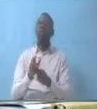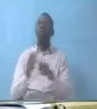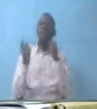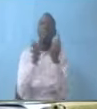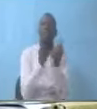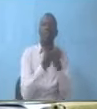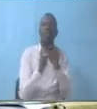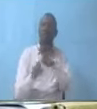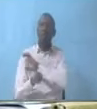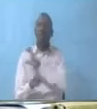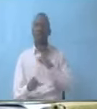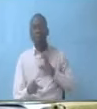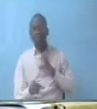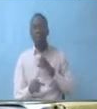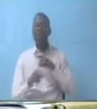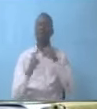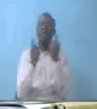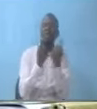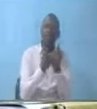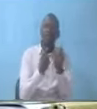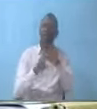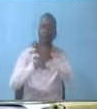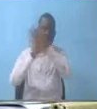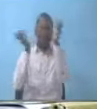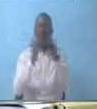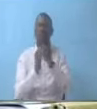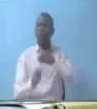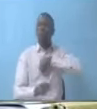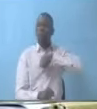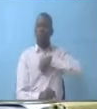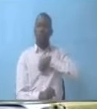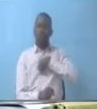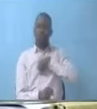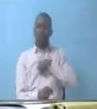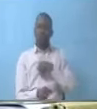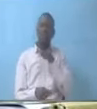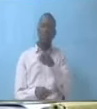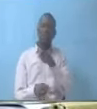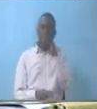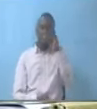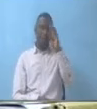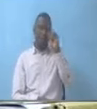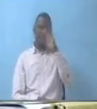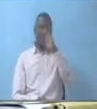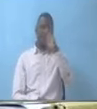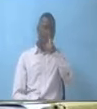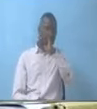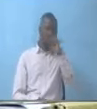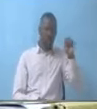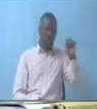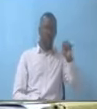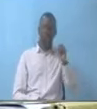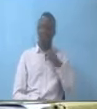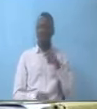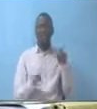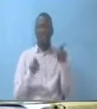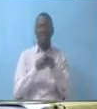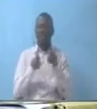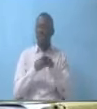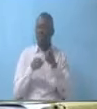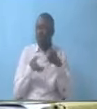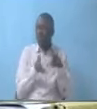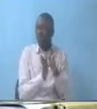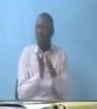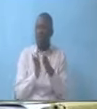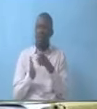ñu yébaane nag li nga xam ne ni moom lañ am ci alal. At this decree. Ci degree bi nag. Was in the same spirit. Moomit ci